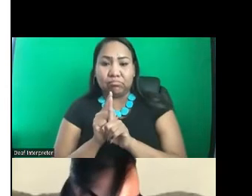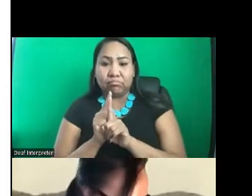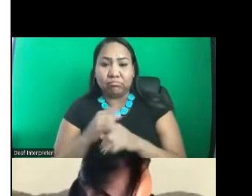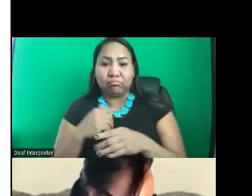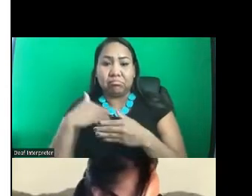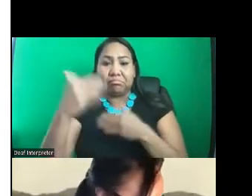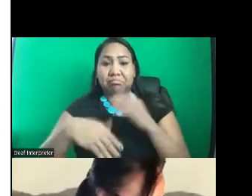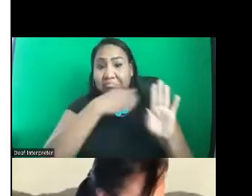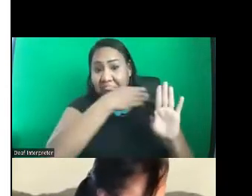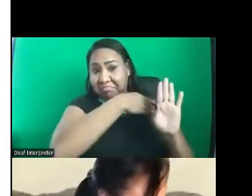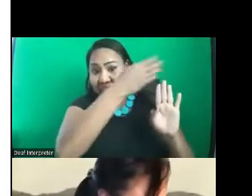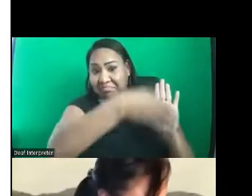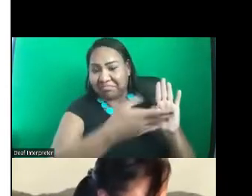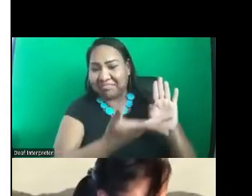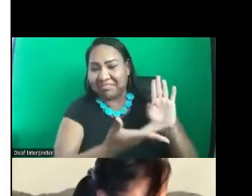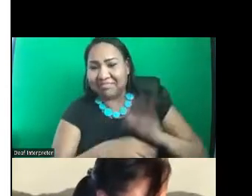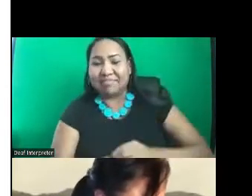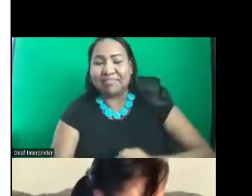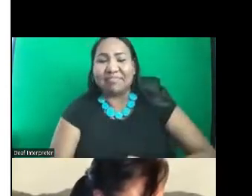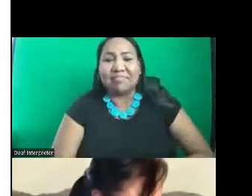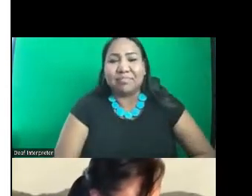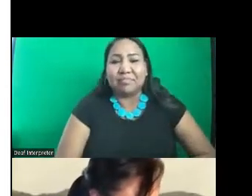please.